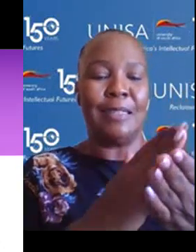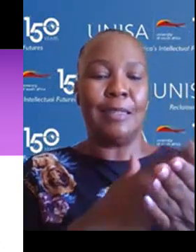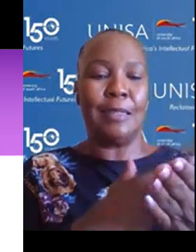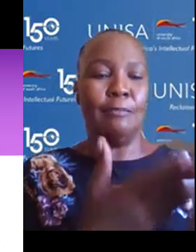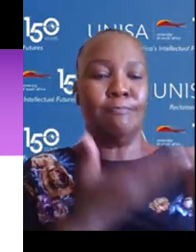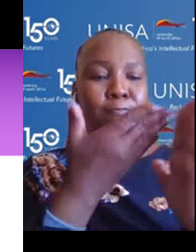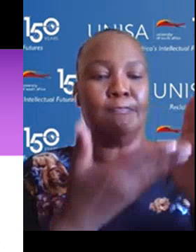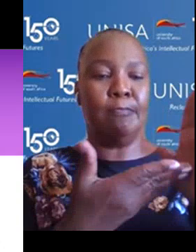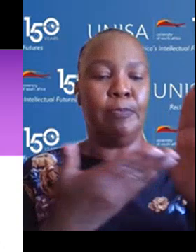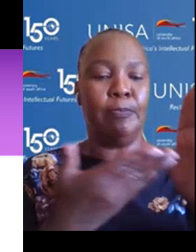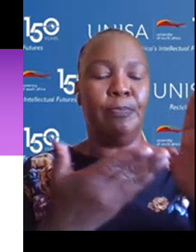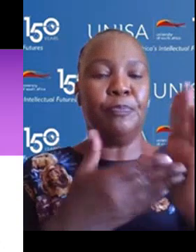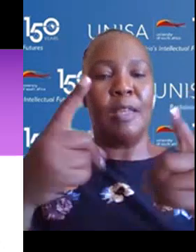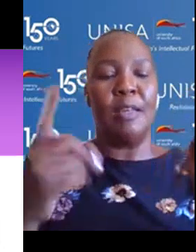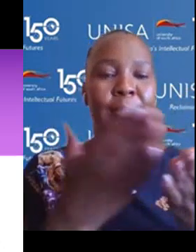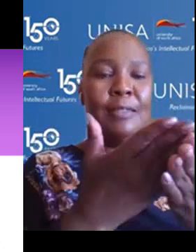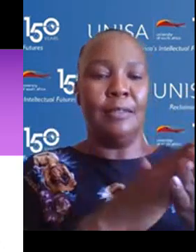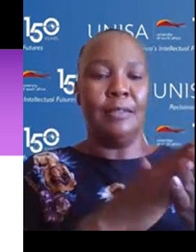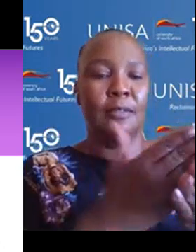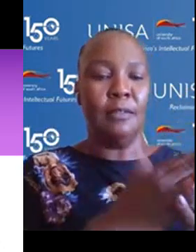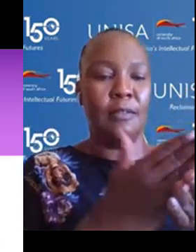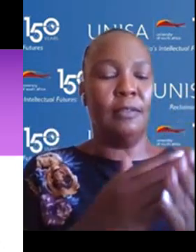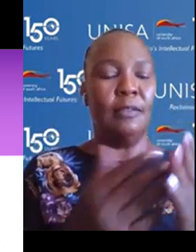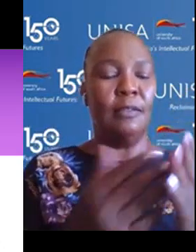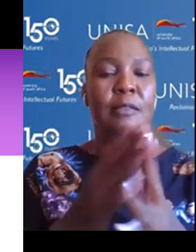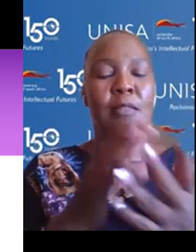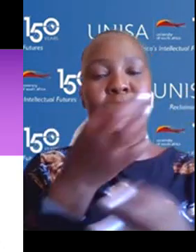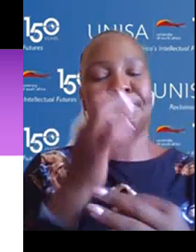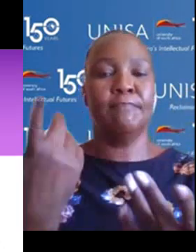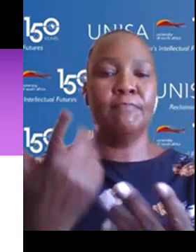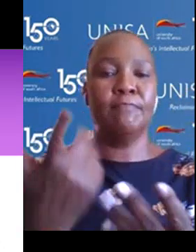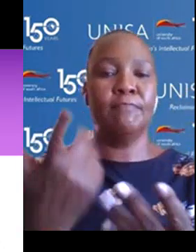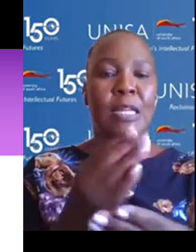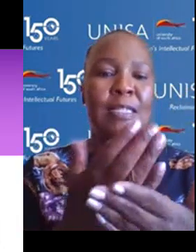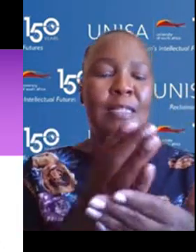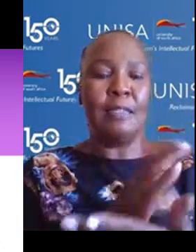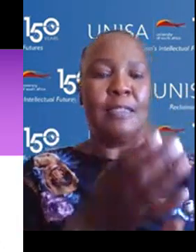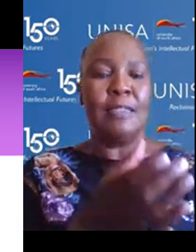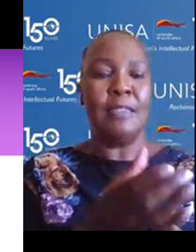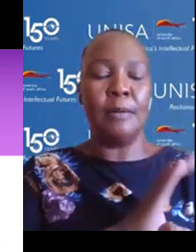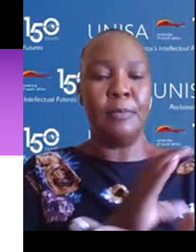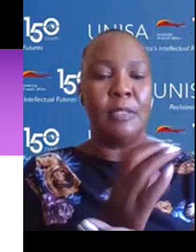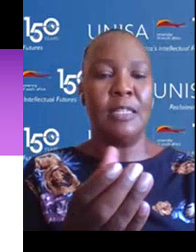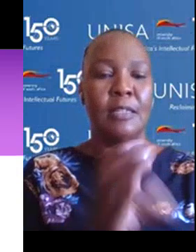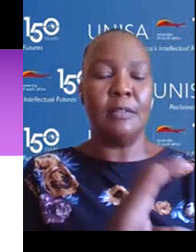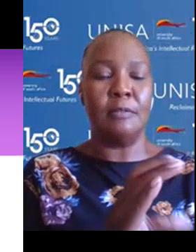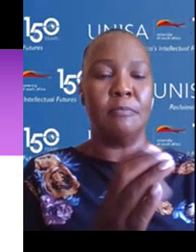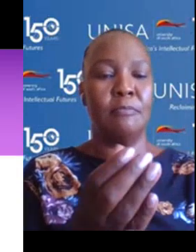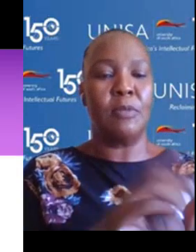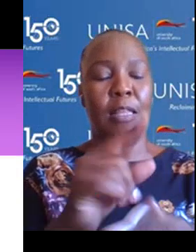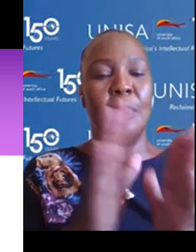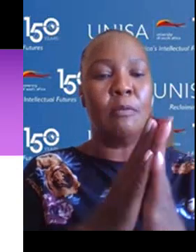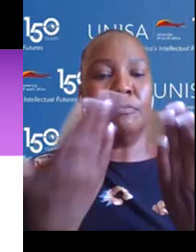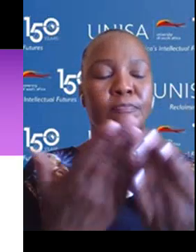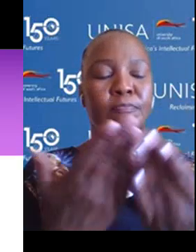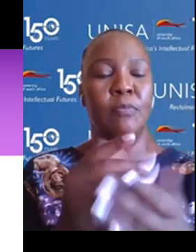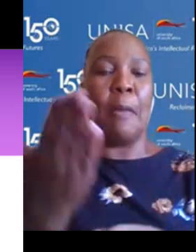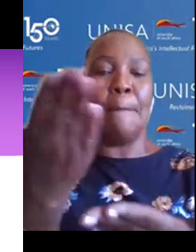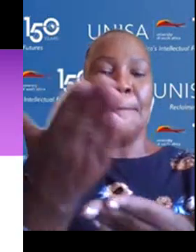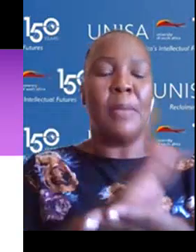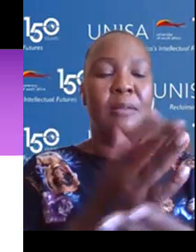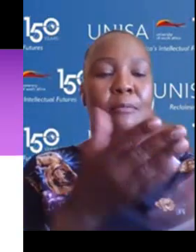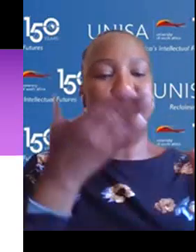instance, you'll have different sections for, you can almost say it's the chapters in a book. and then all the chapters will have pages. So you